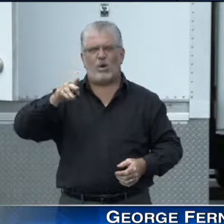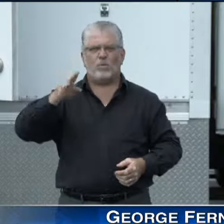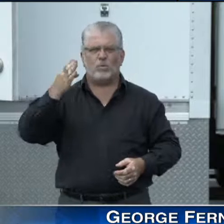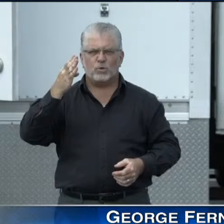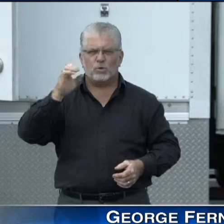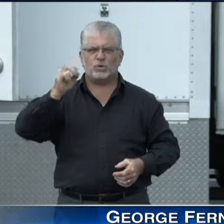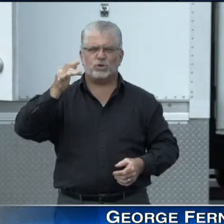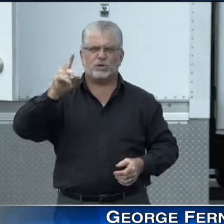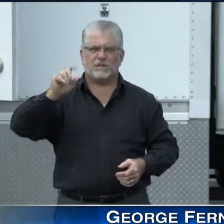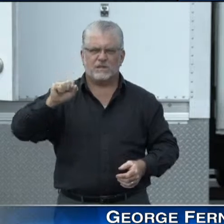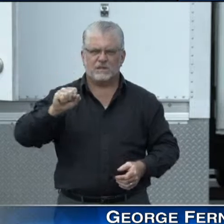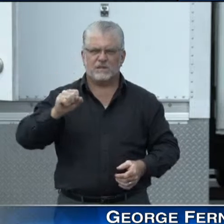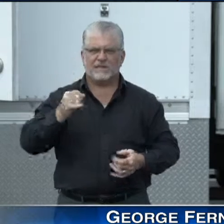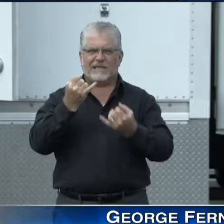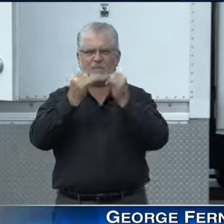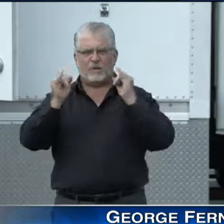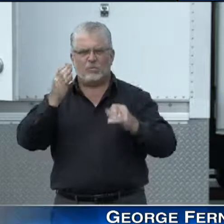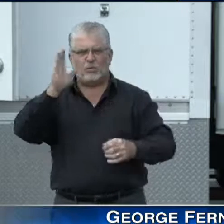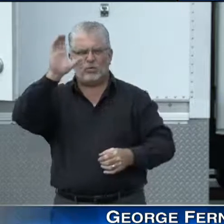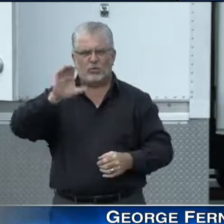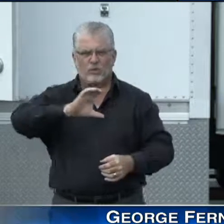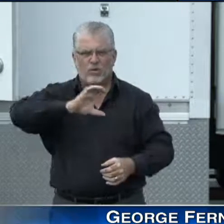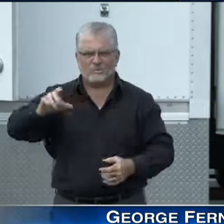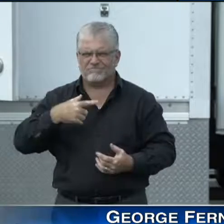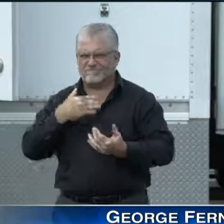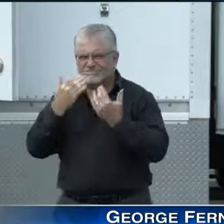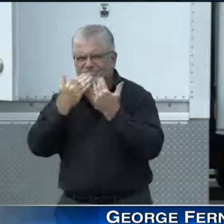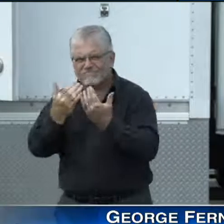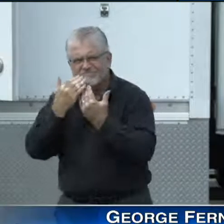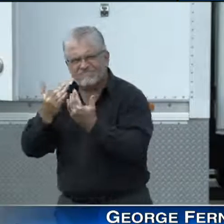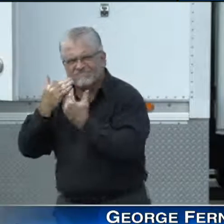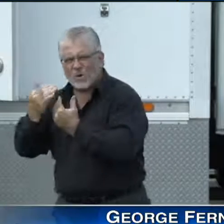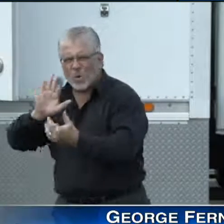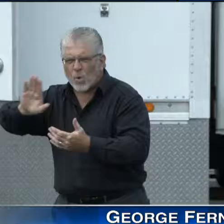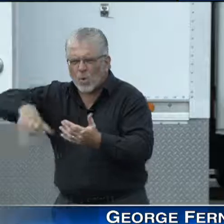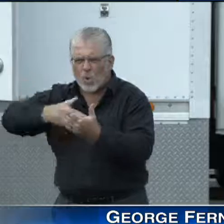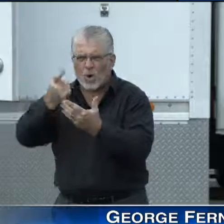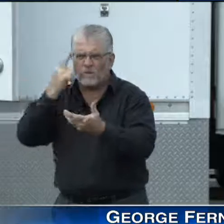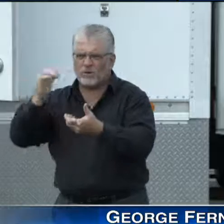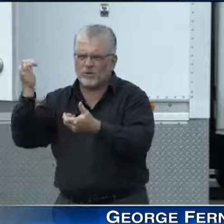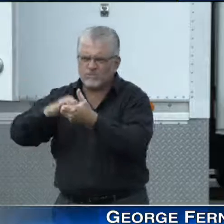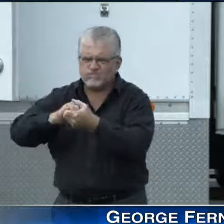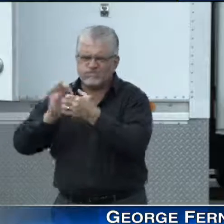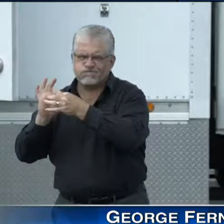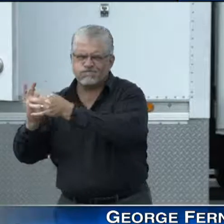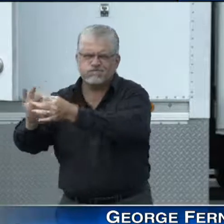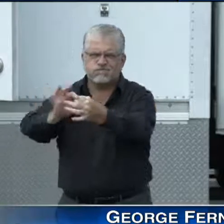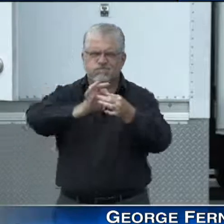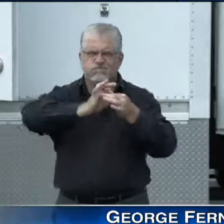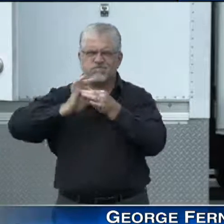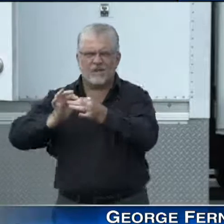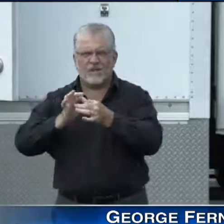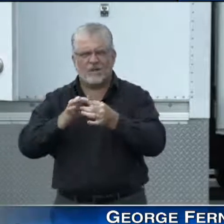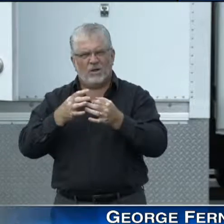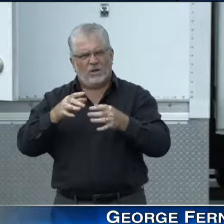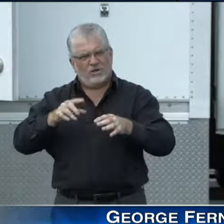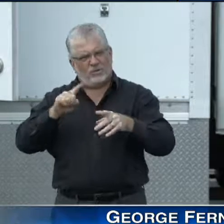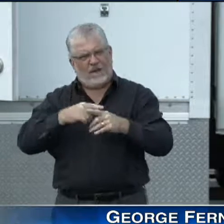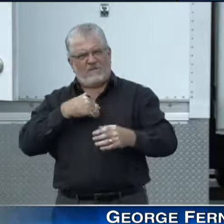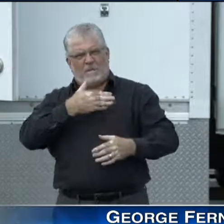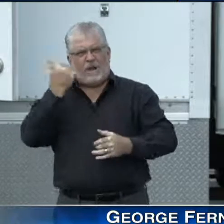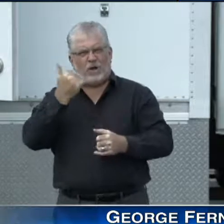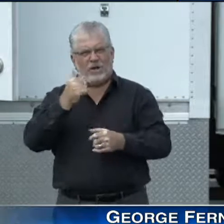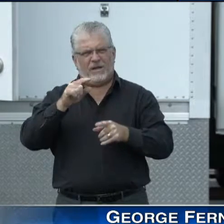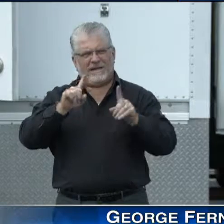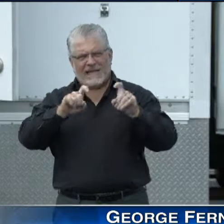bringing healthcare equality to low-income, vulnerable communities. Dr. Levine, to stand with you today